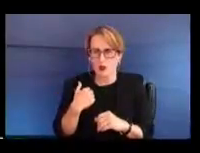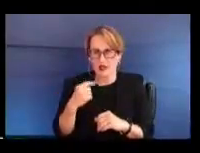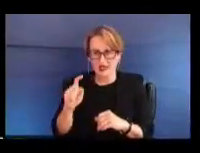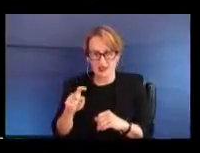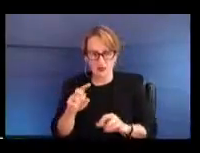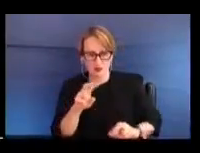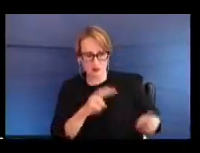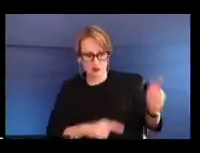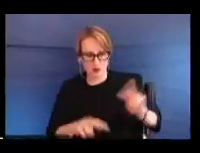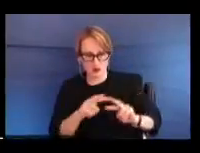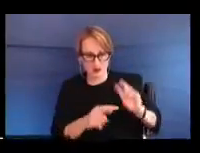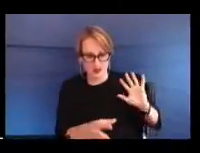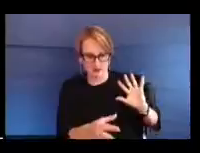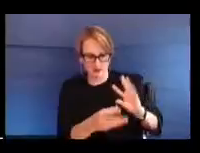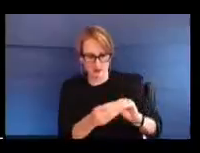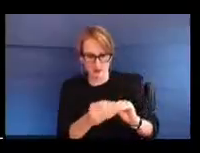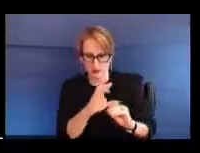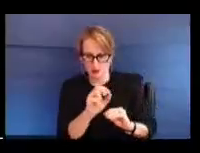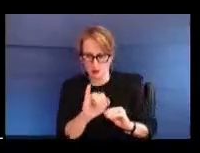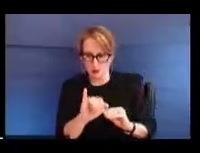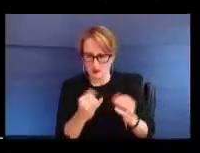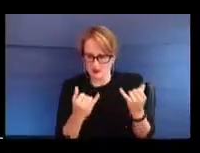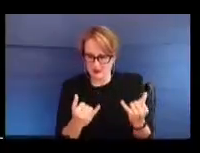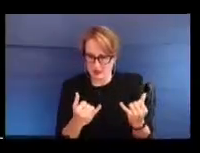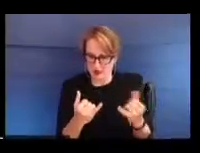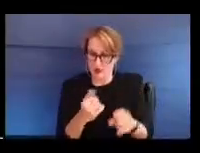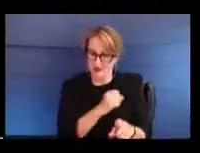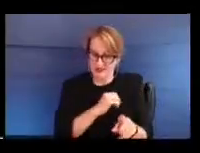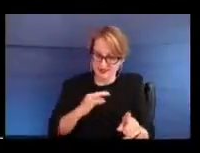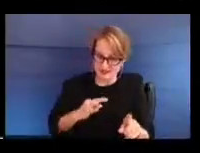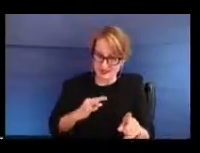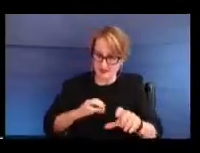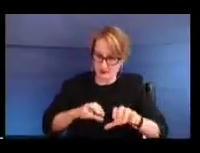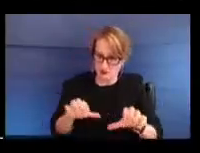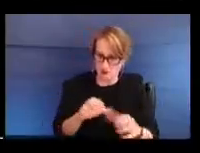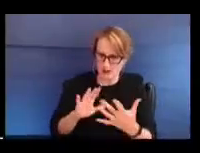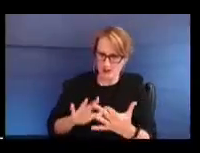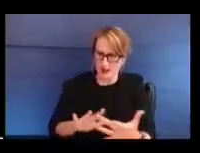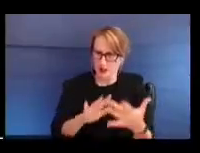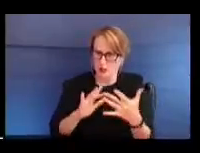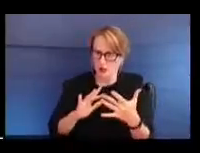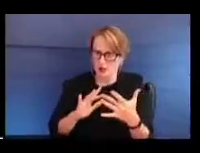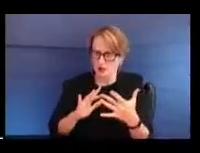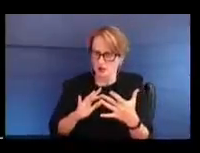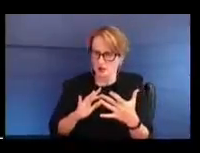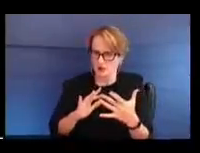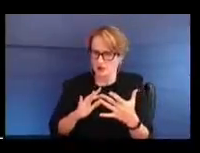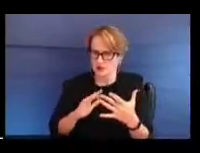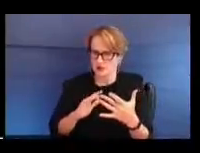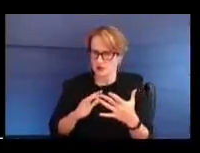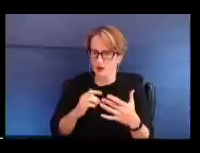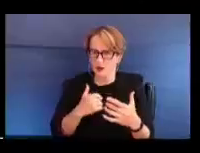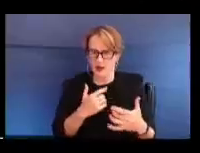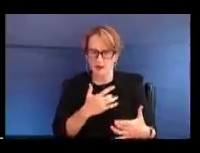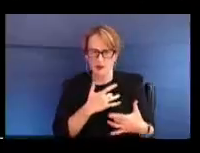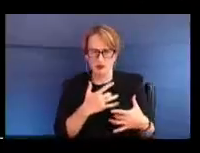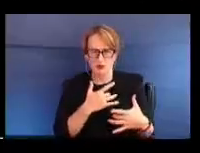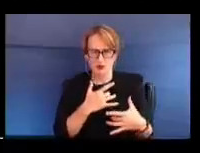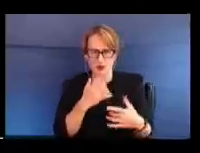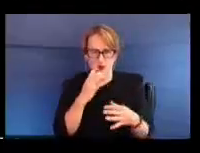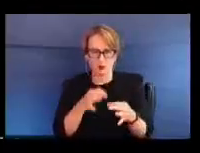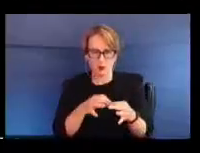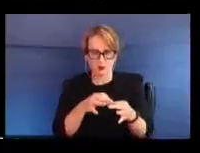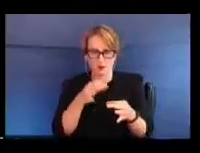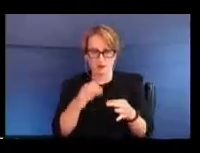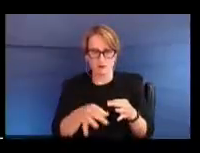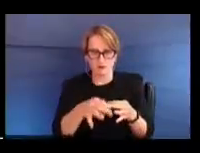now, and we have staff to be doing outreach. And so I'm really concerned as we keep pushing out when